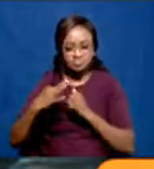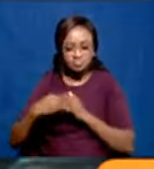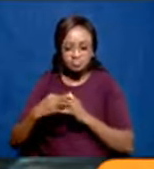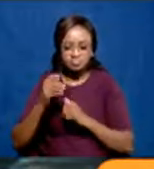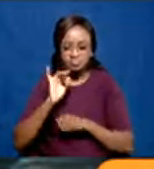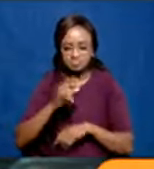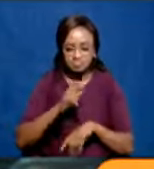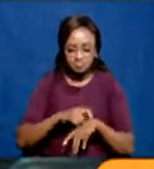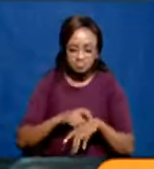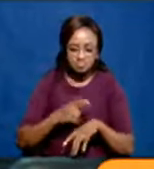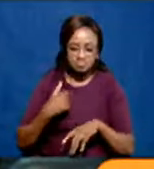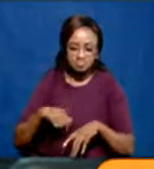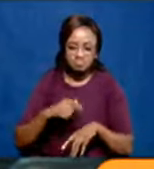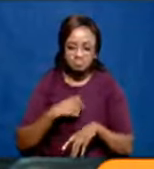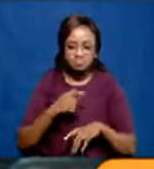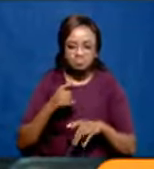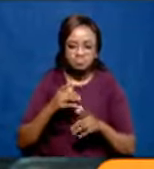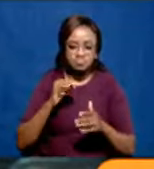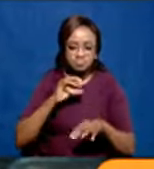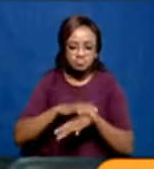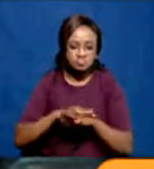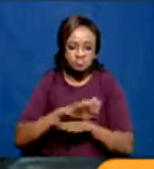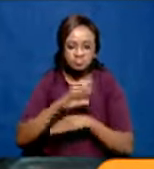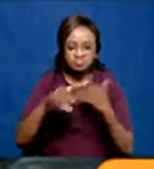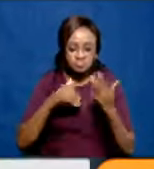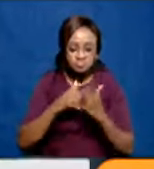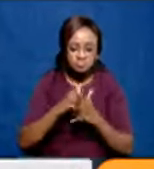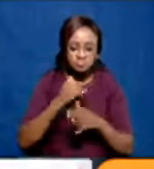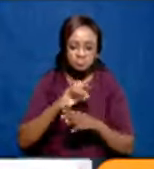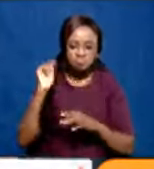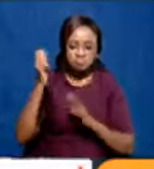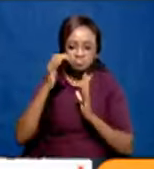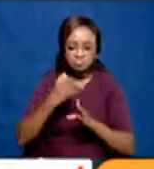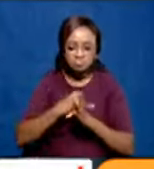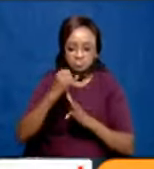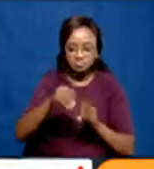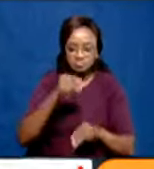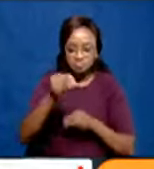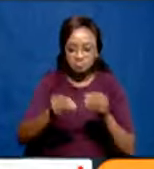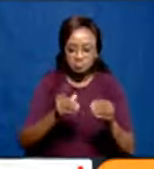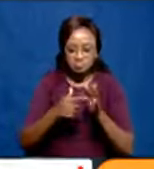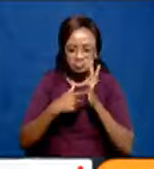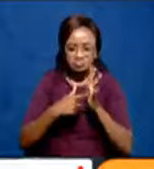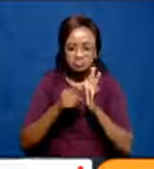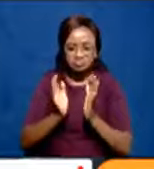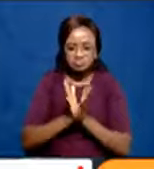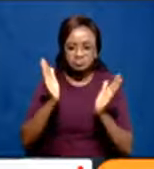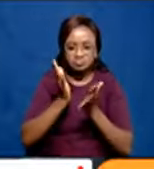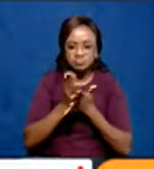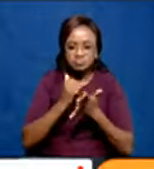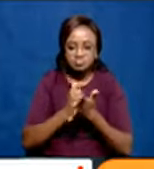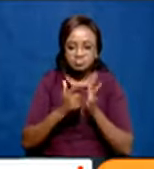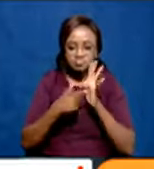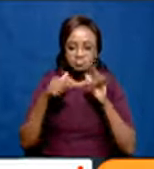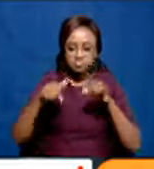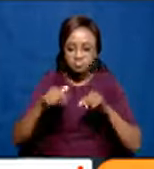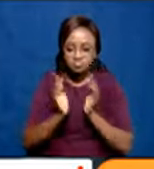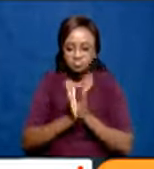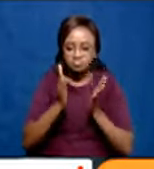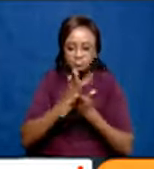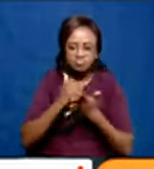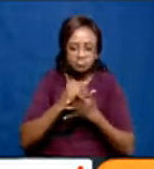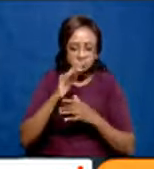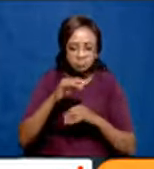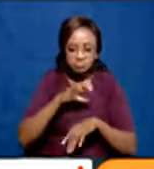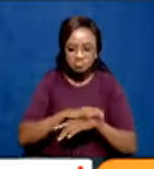has been covering almost every Kenyan, particularly in the public sector. If you go to a public hospital today, you'll be covered,